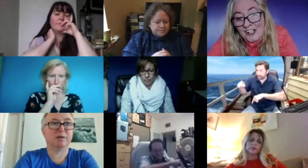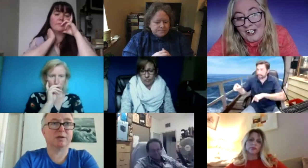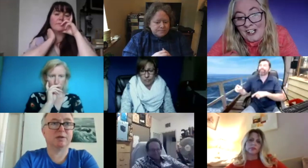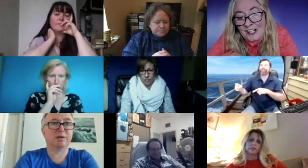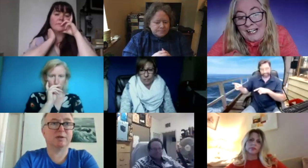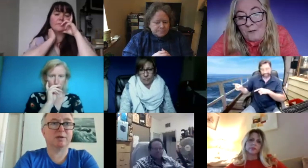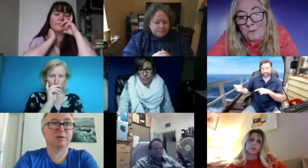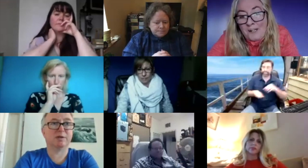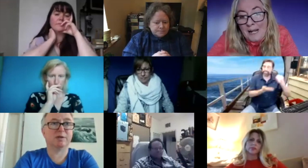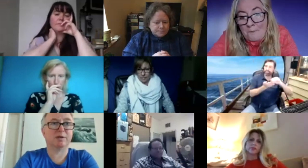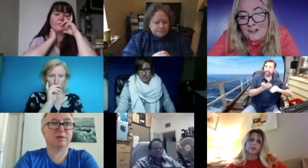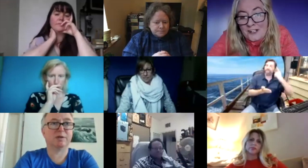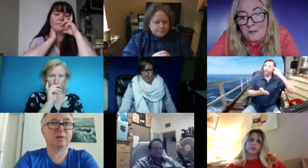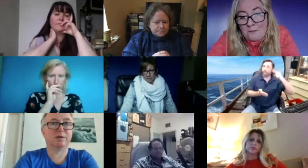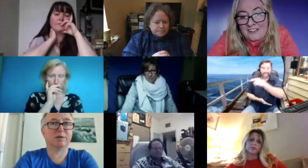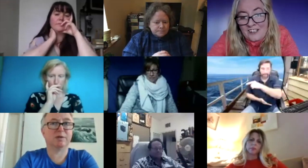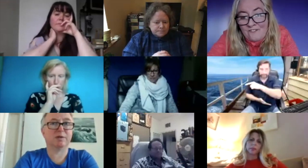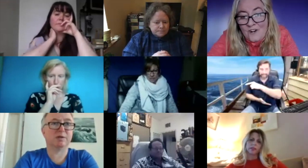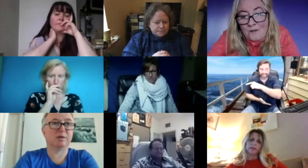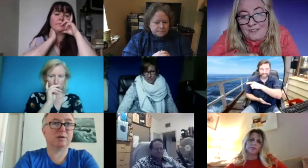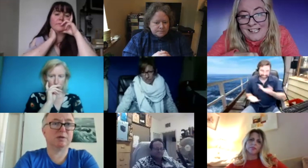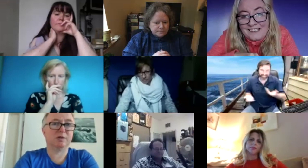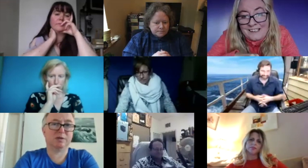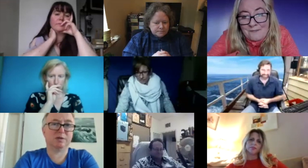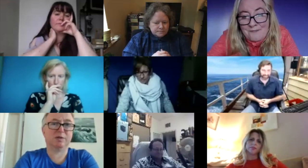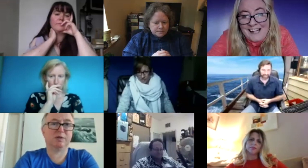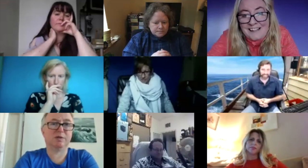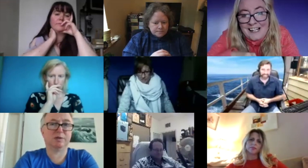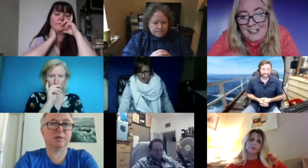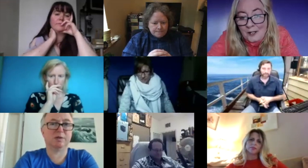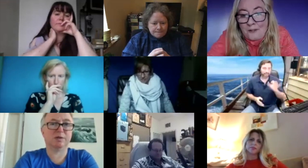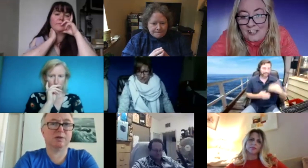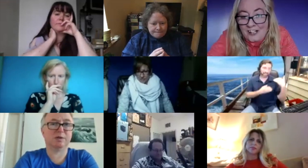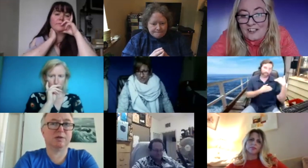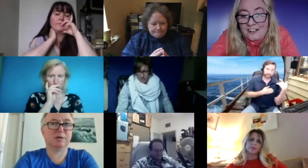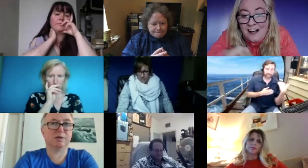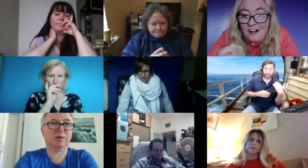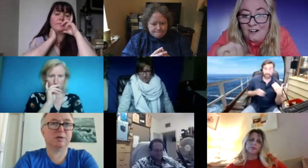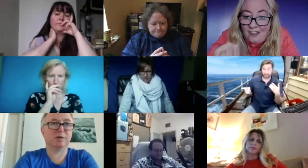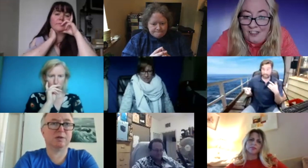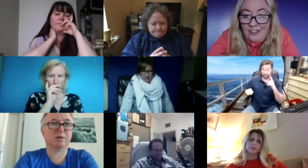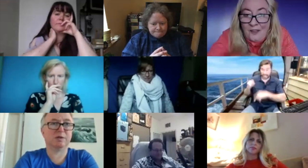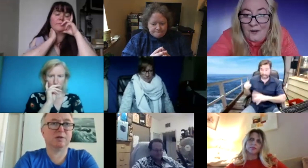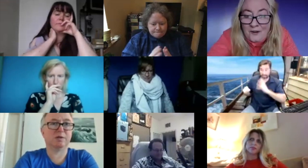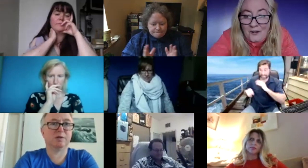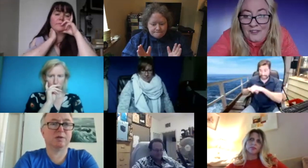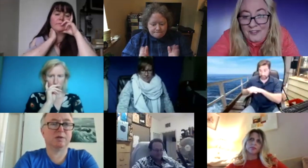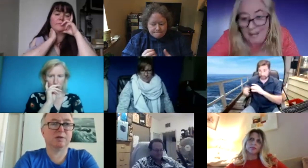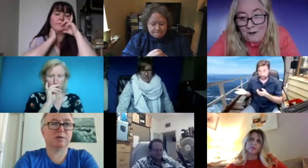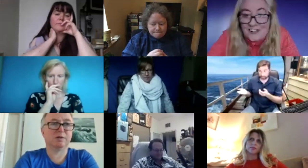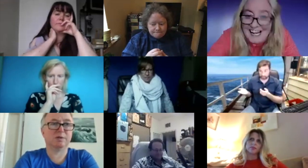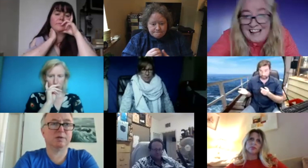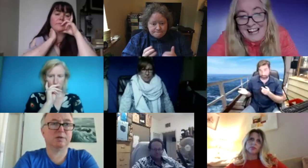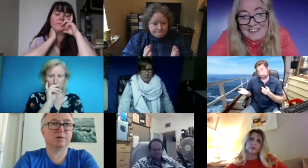English, it would be that person completing the form that made an interpretation of